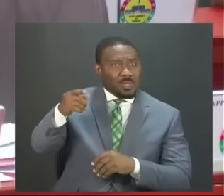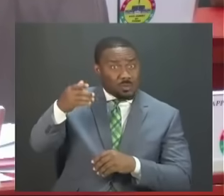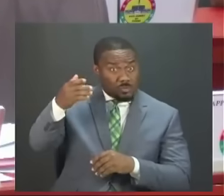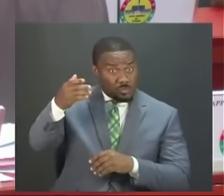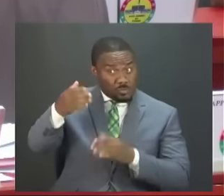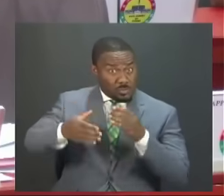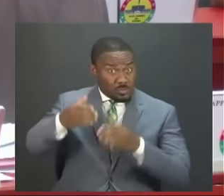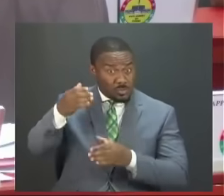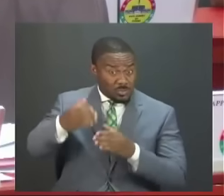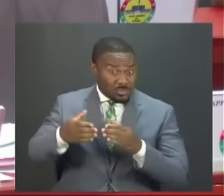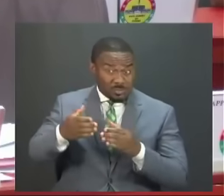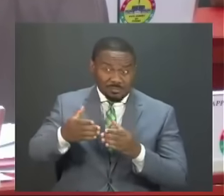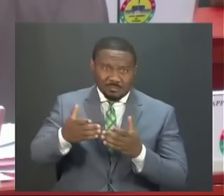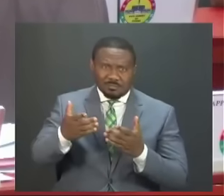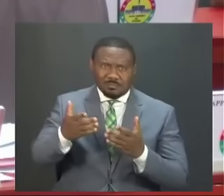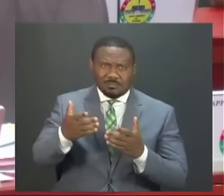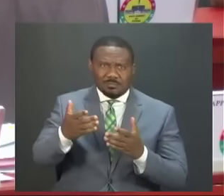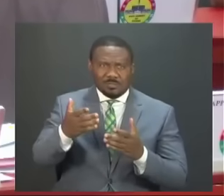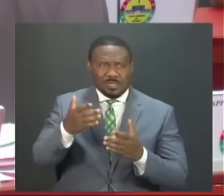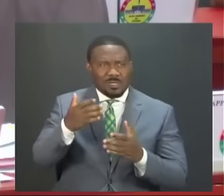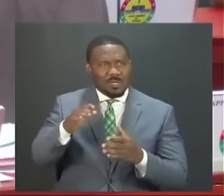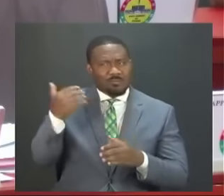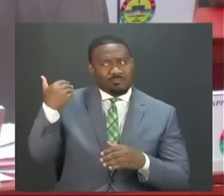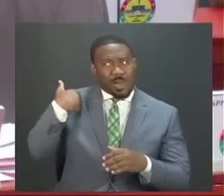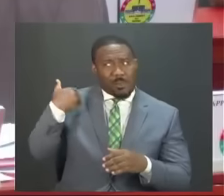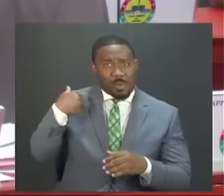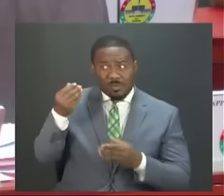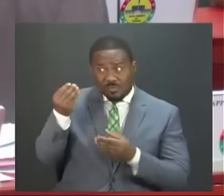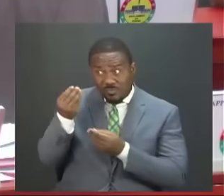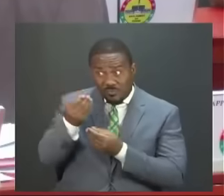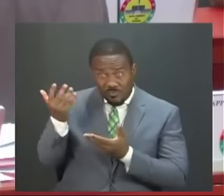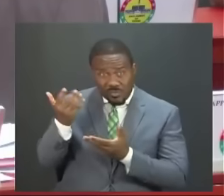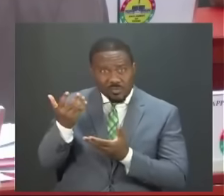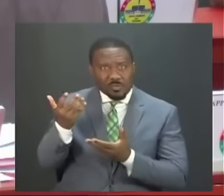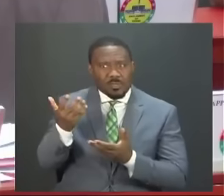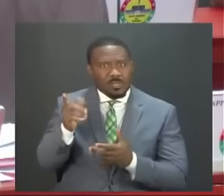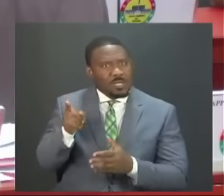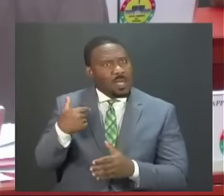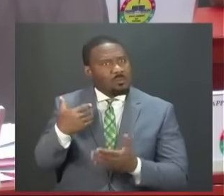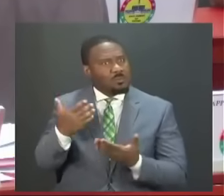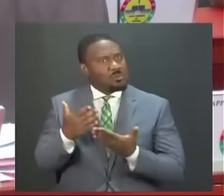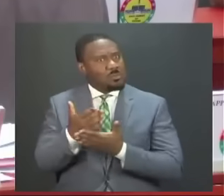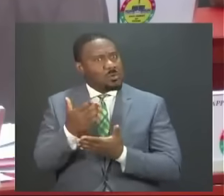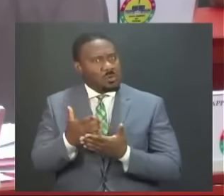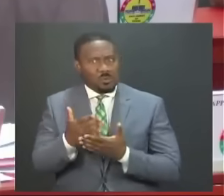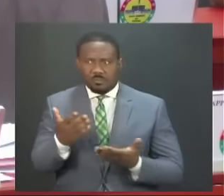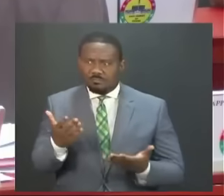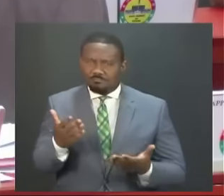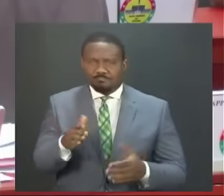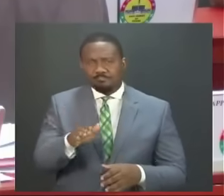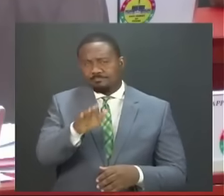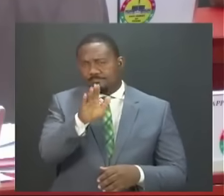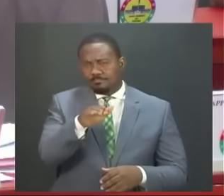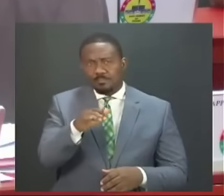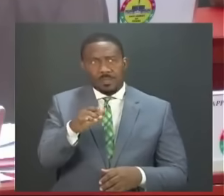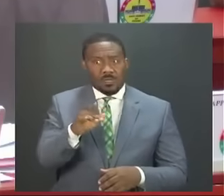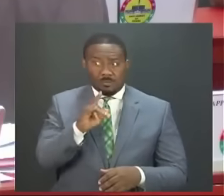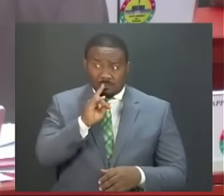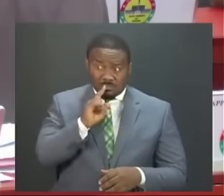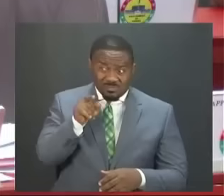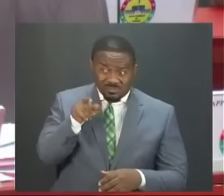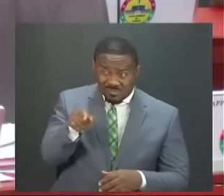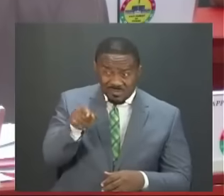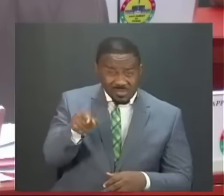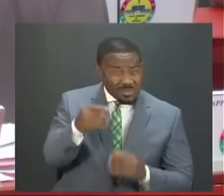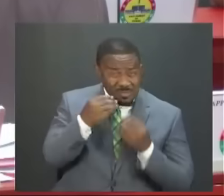and it was brought to the knowledge of Mr. Speaker, he is bound to draw attention to the fact that such